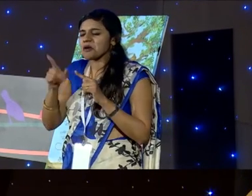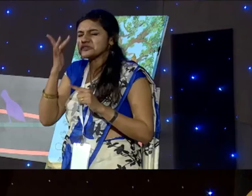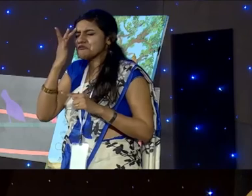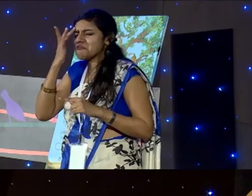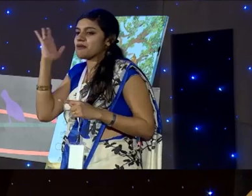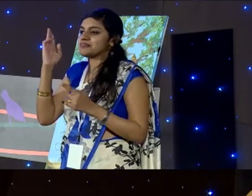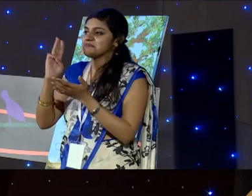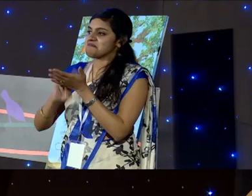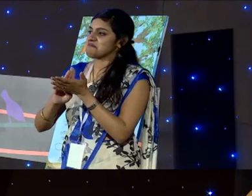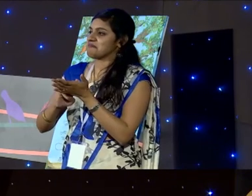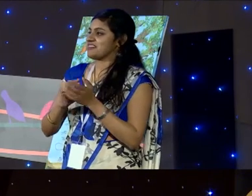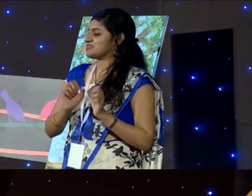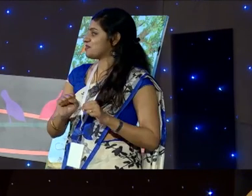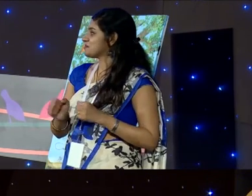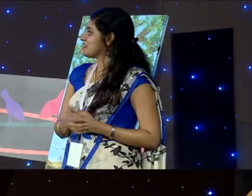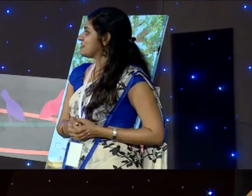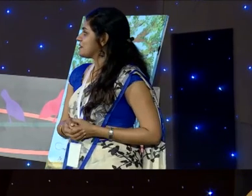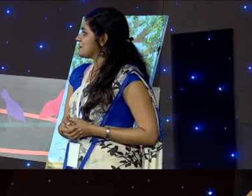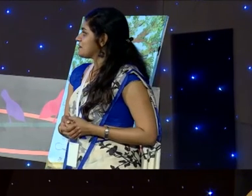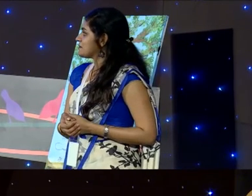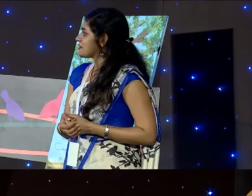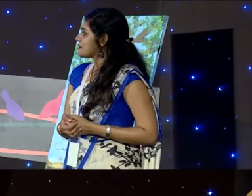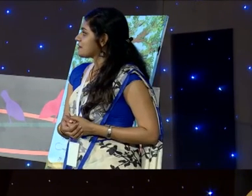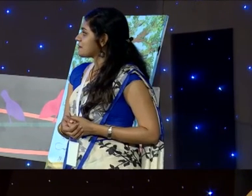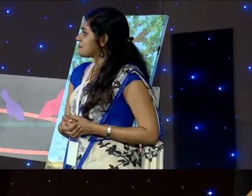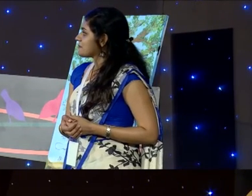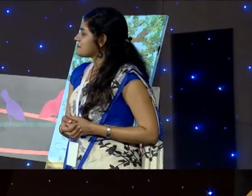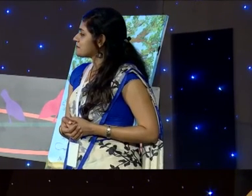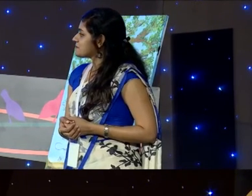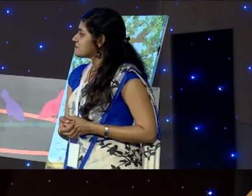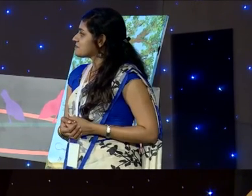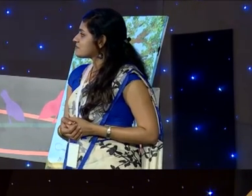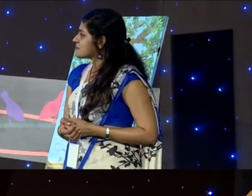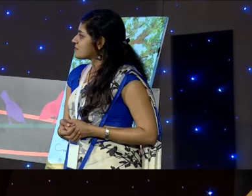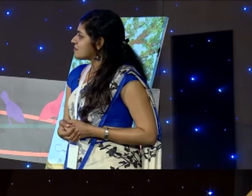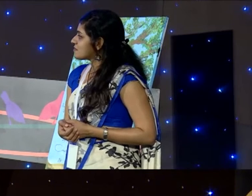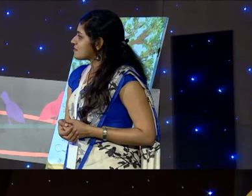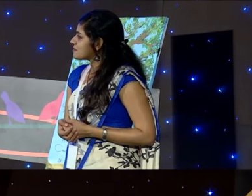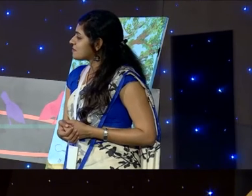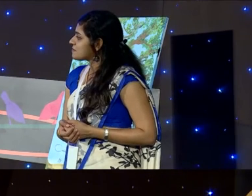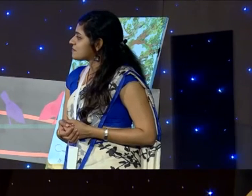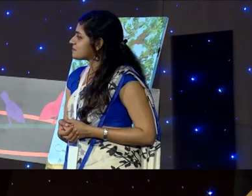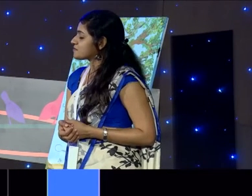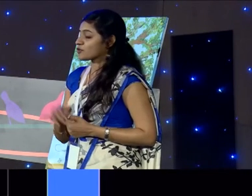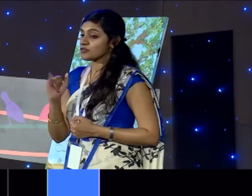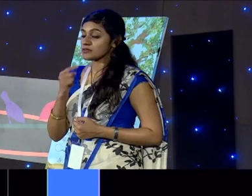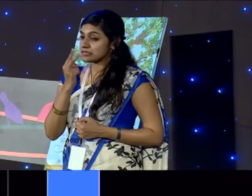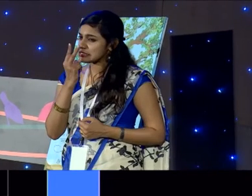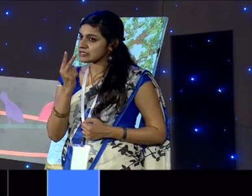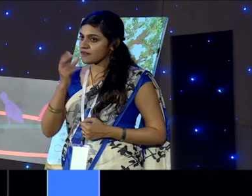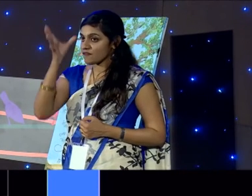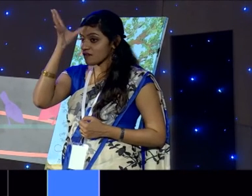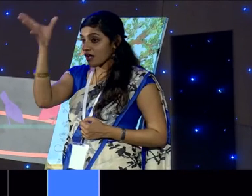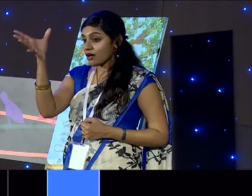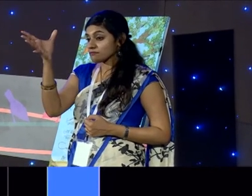scientific talent. We then looked at the fathers and grandfathers of children with autism, let me go